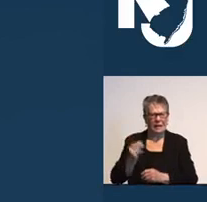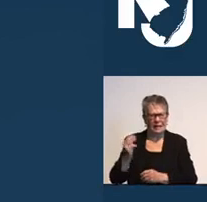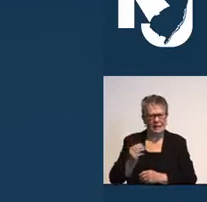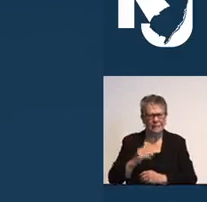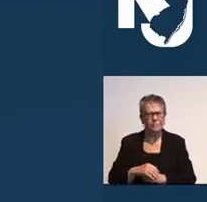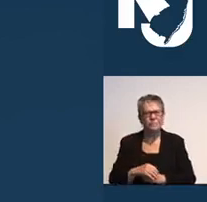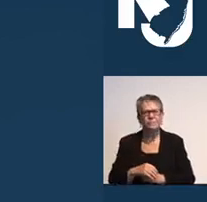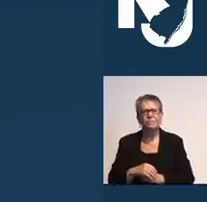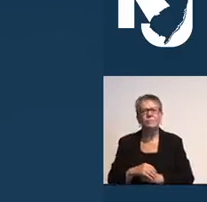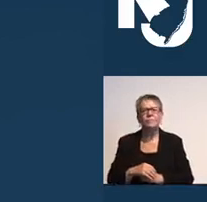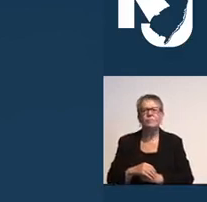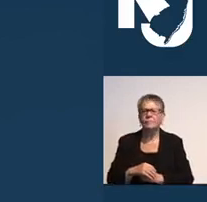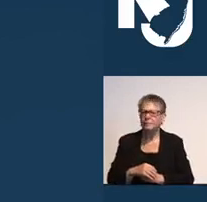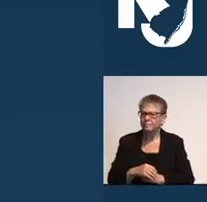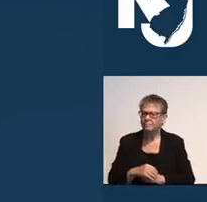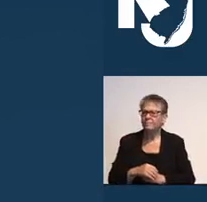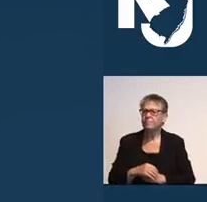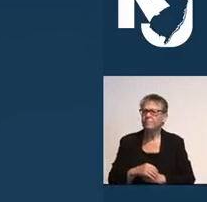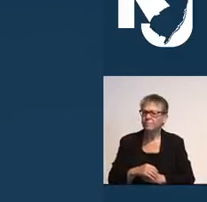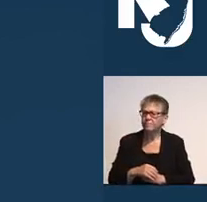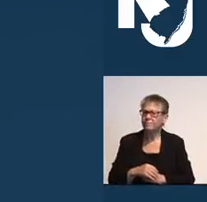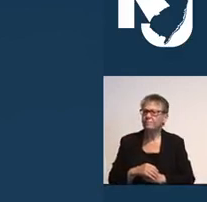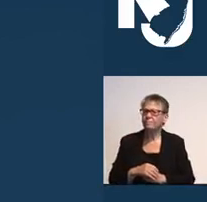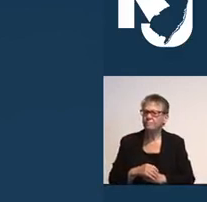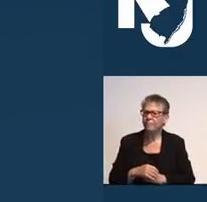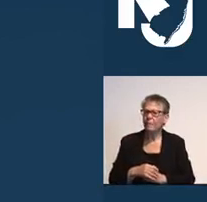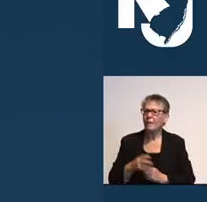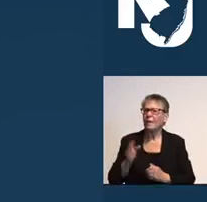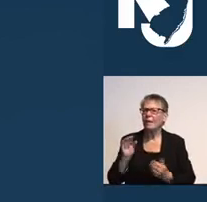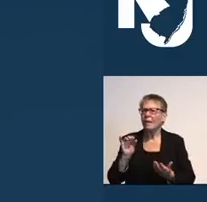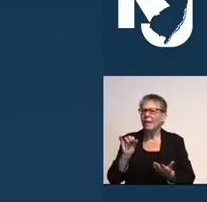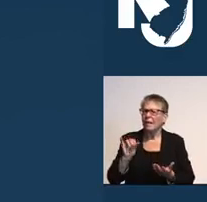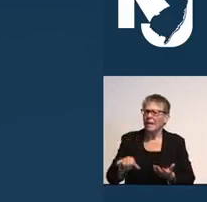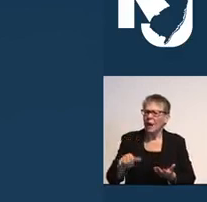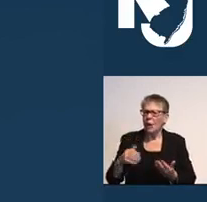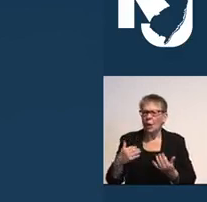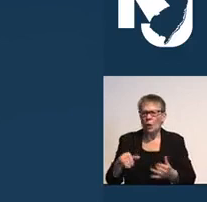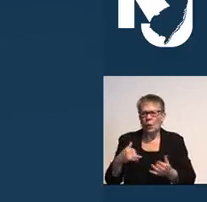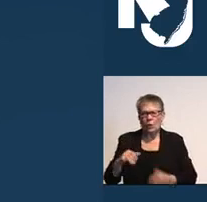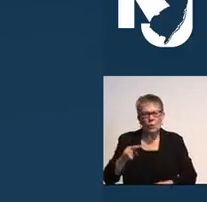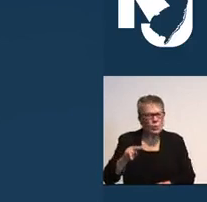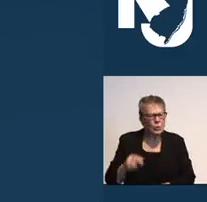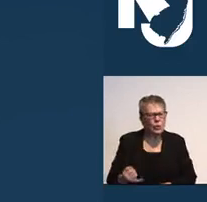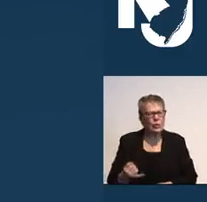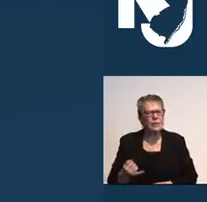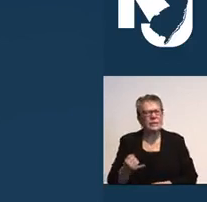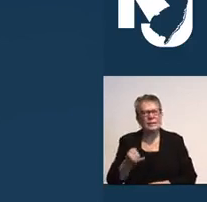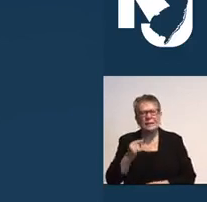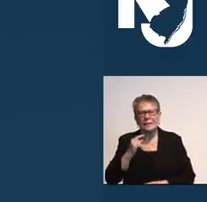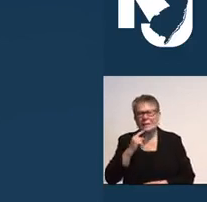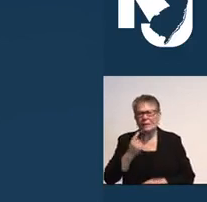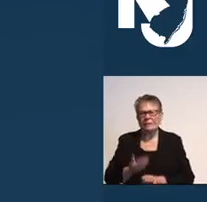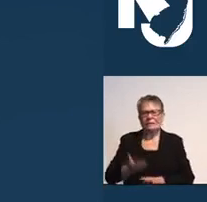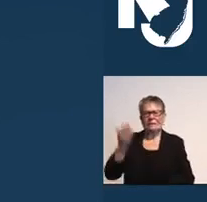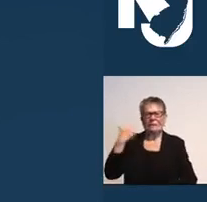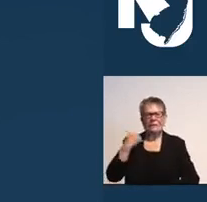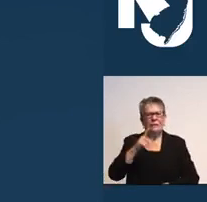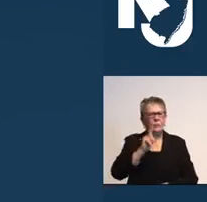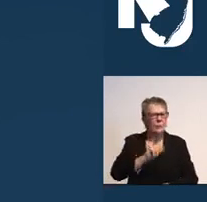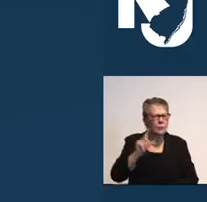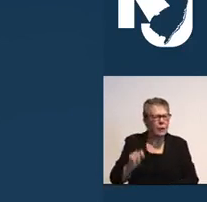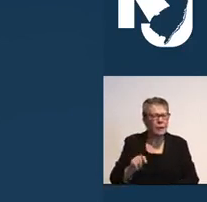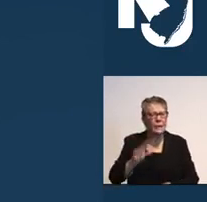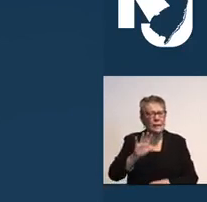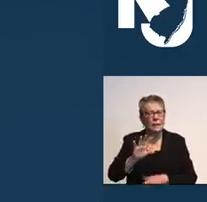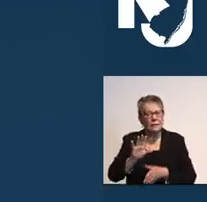week lowest point that we had as a state. And she described his end, which was awful. It was